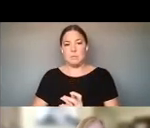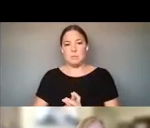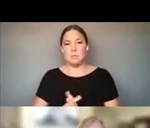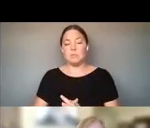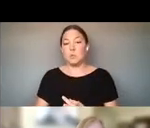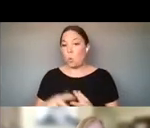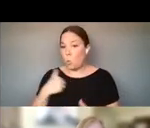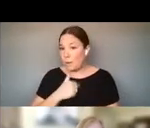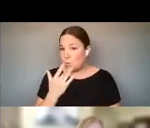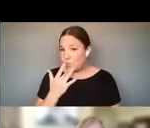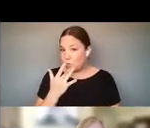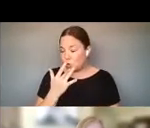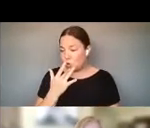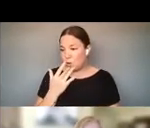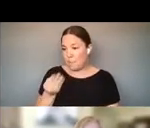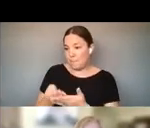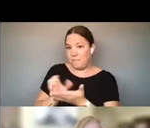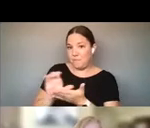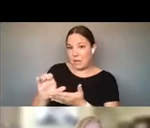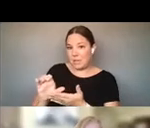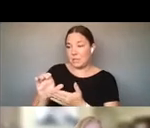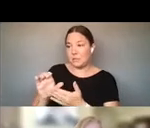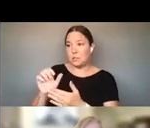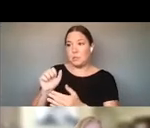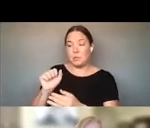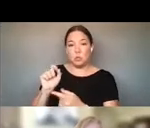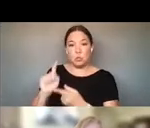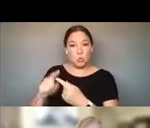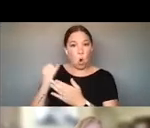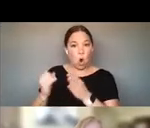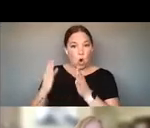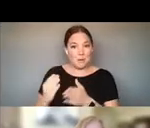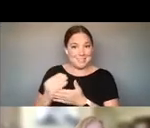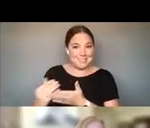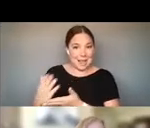prefer to see funding going to artists' salaries over something else?